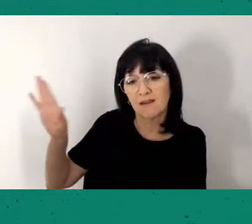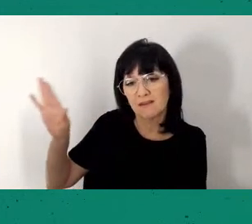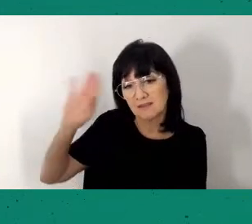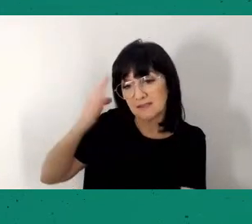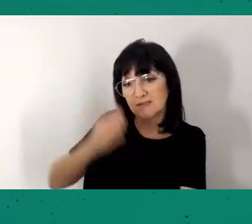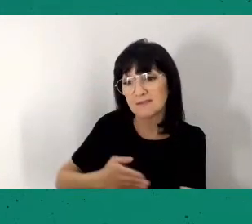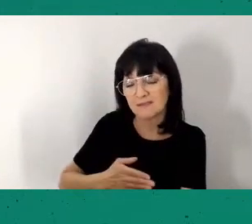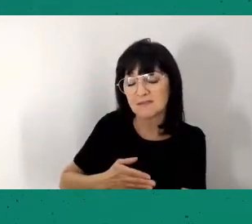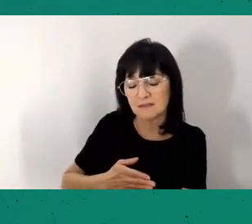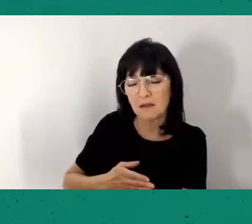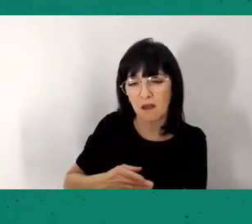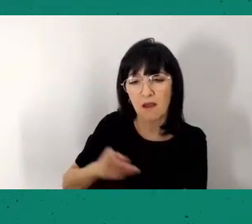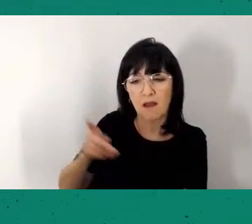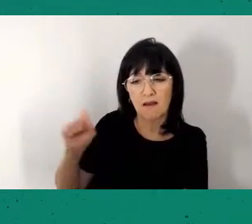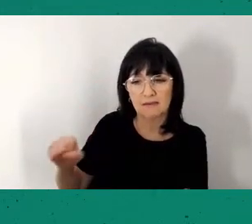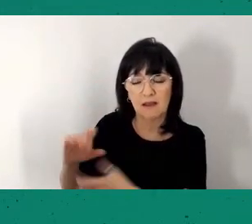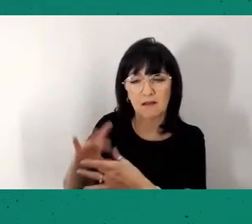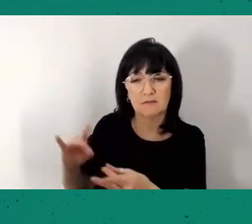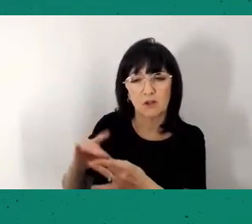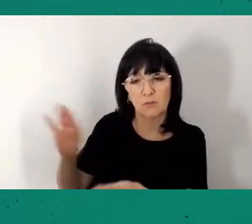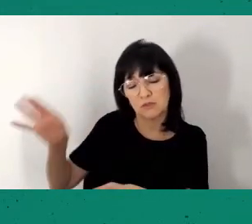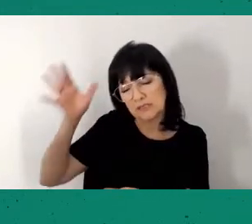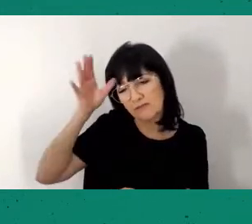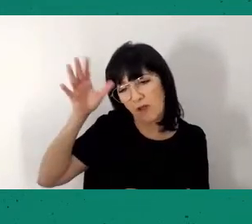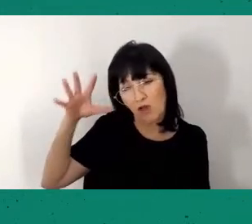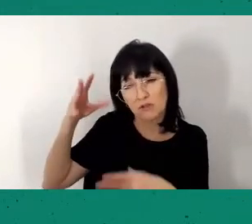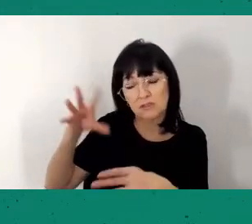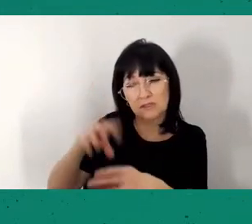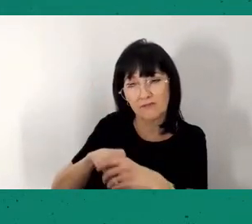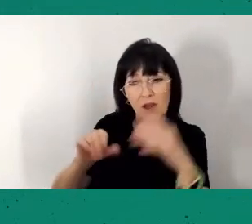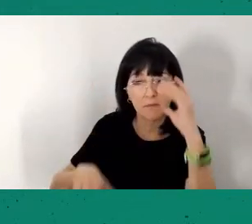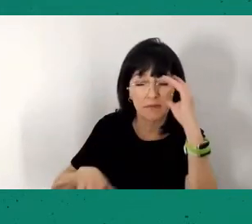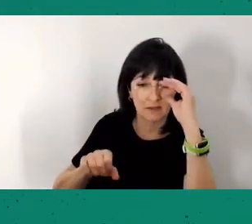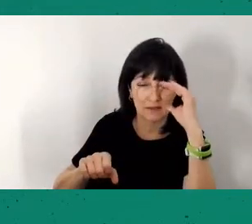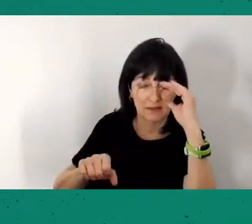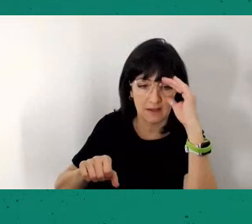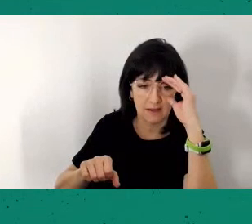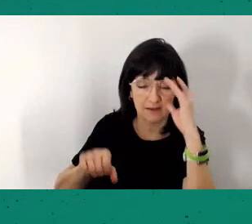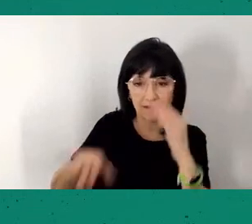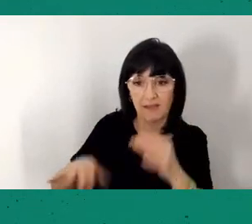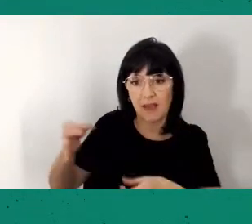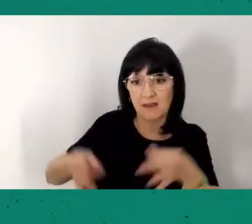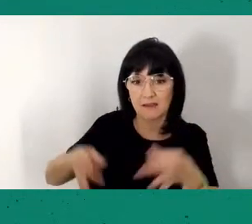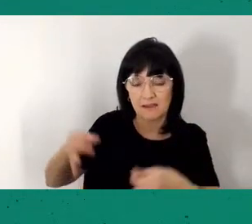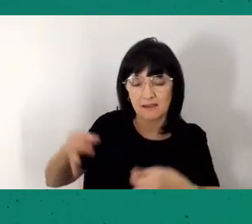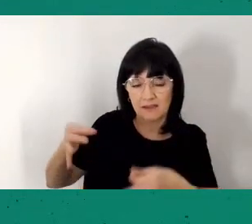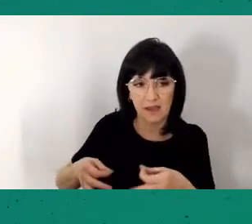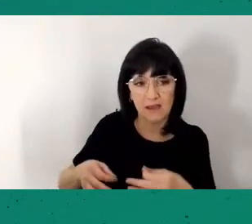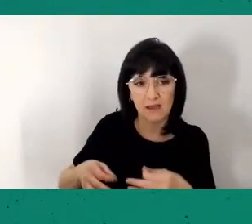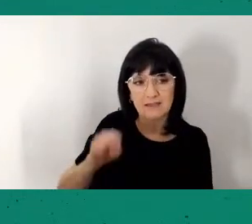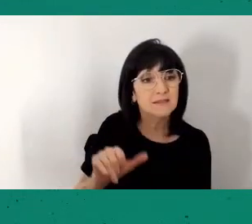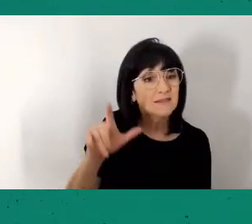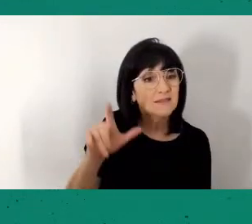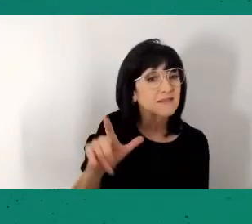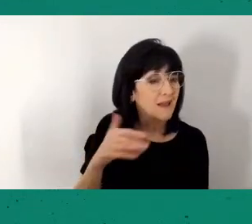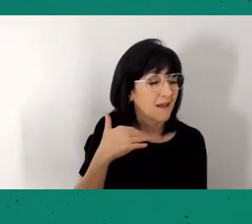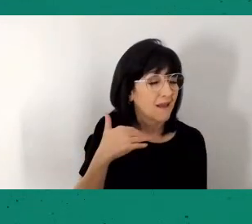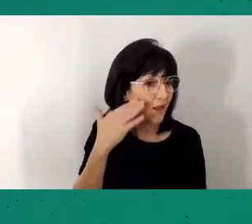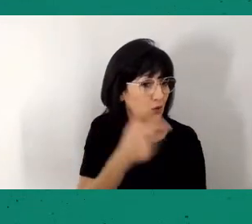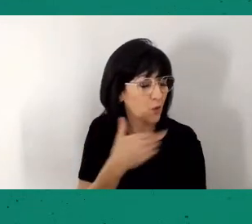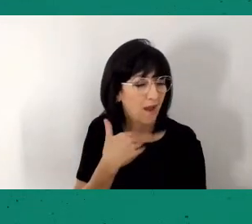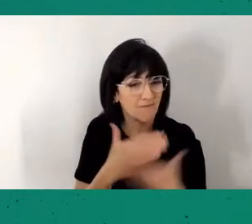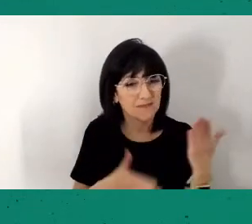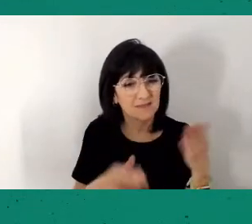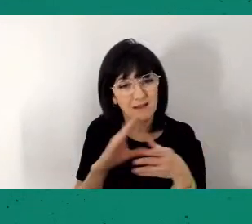involvement in that case. Sil, I'm sure you have some observations and a question as well. Let